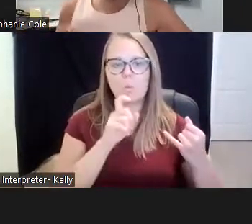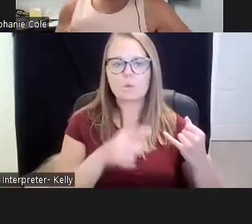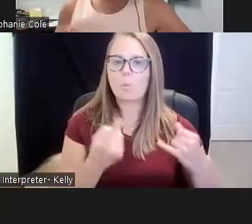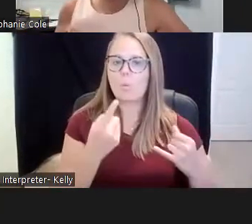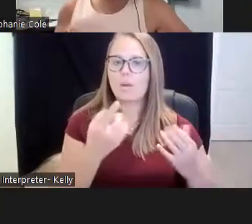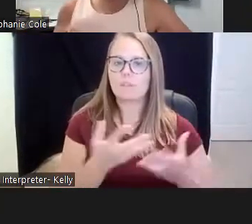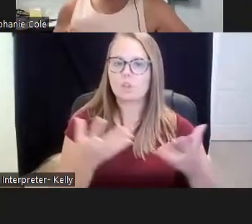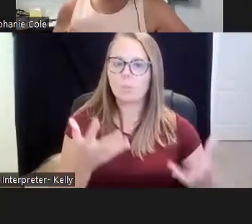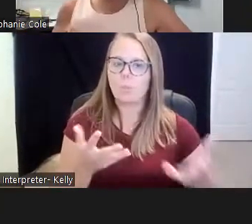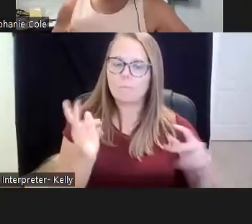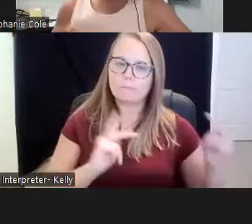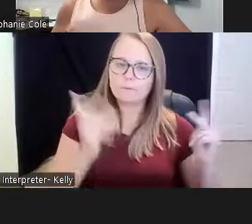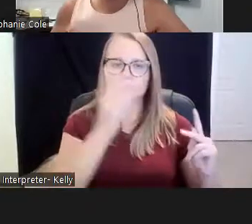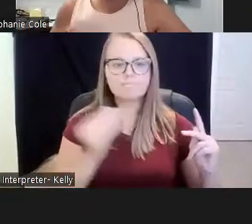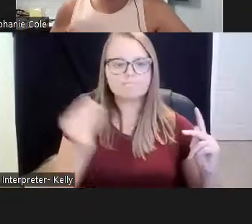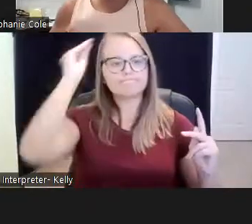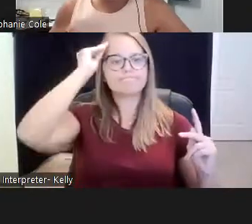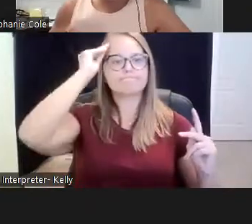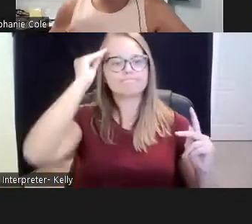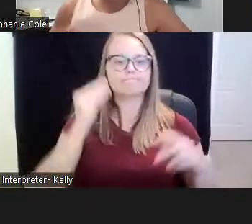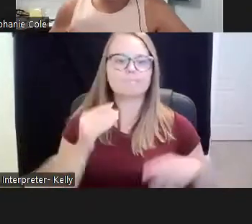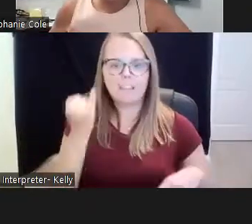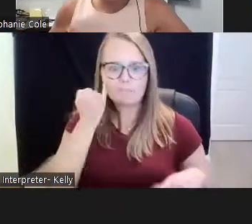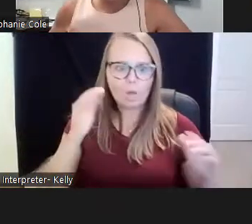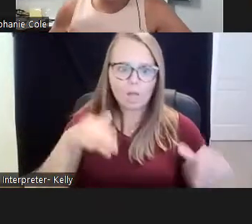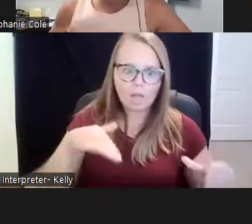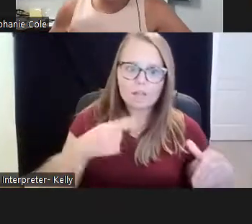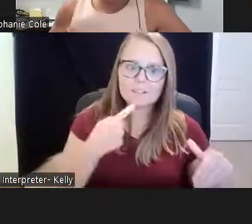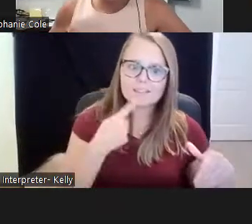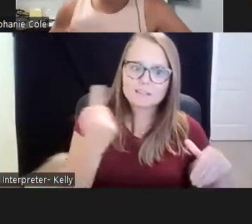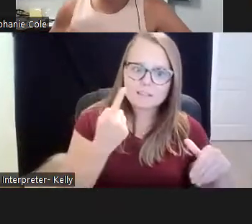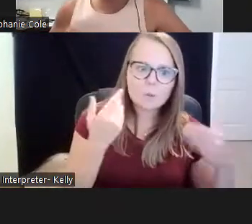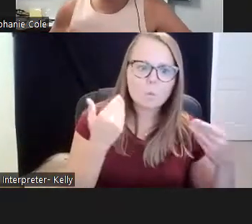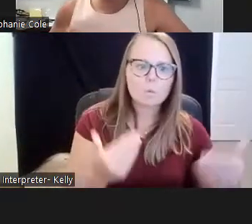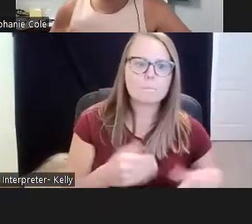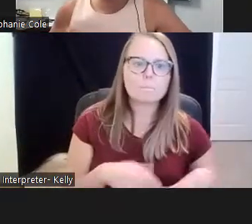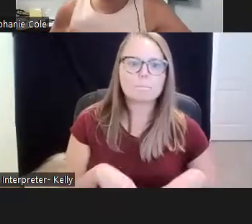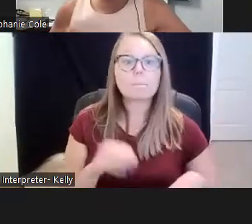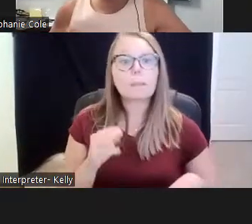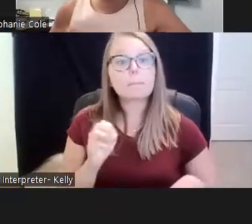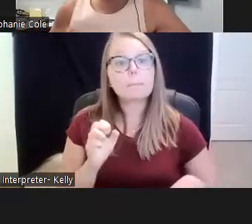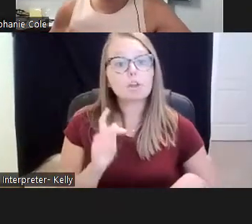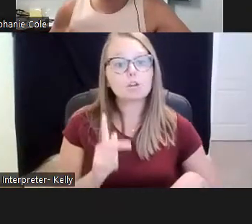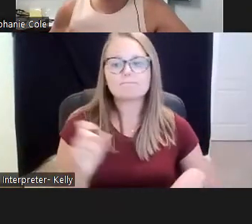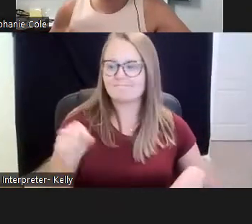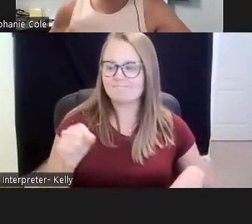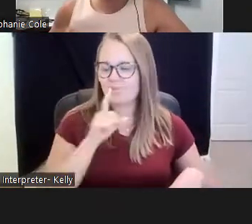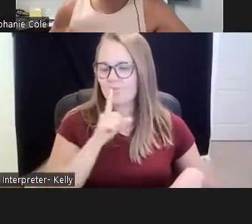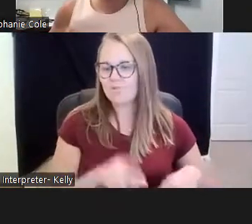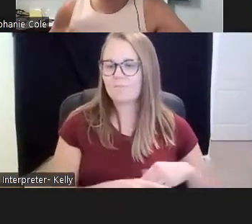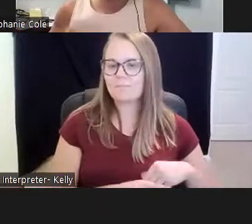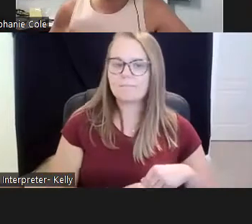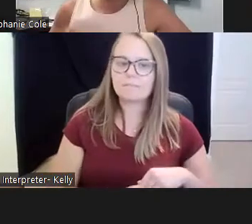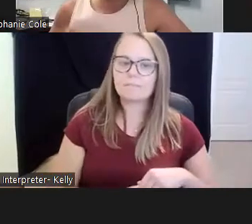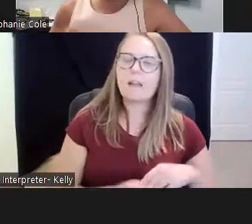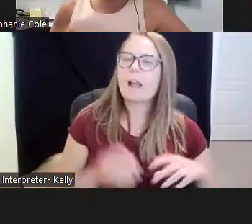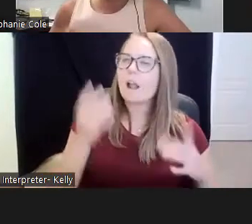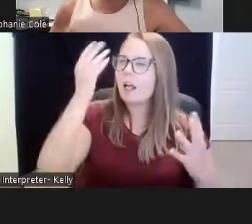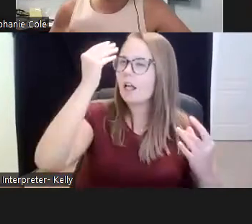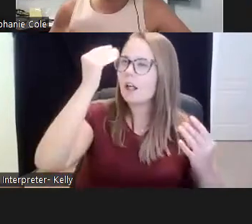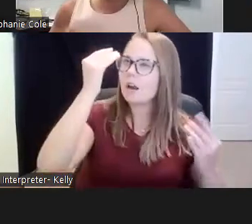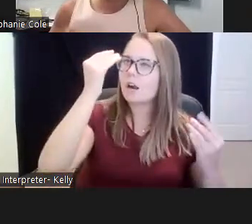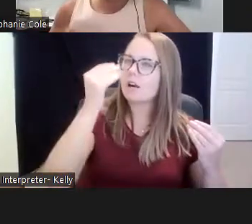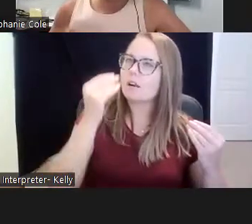want to leave people with or one thing you didn't get a chance to say. Samira, you want to kick us off? Sure, I'd be happy to. You know, I thought about this